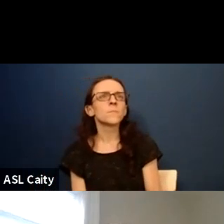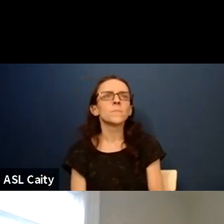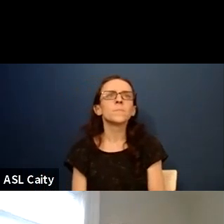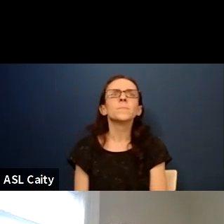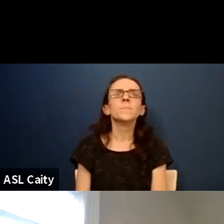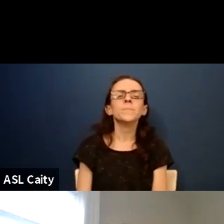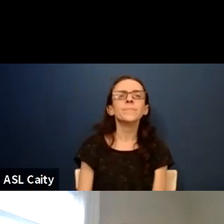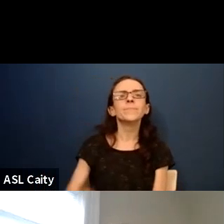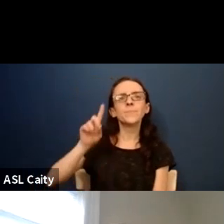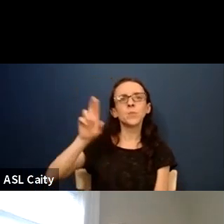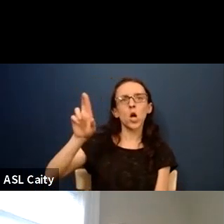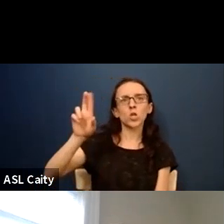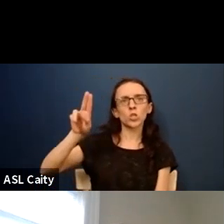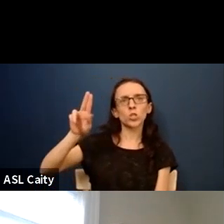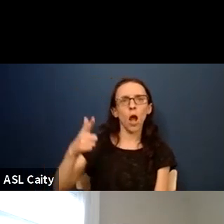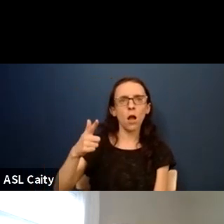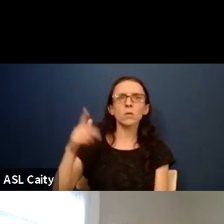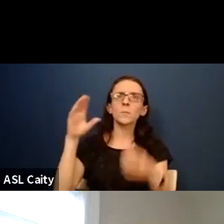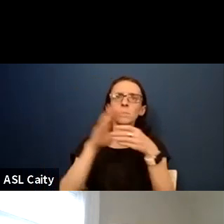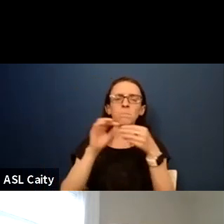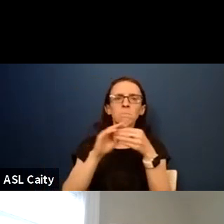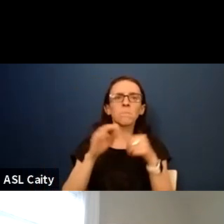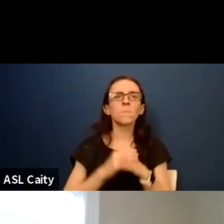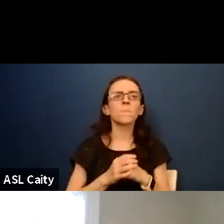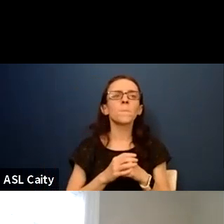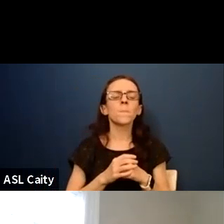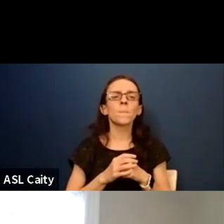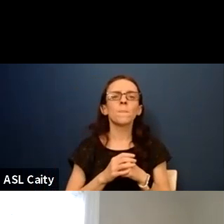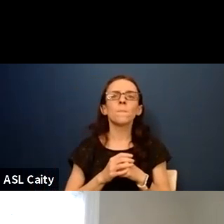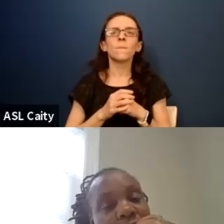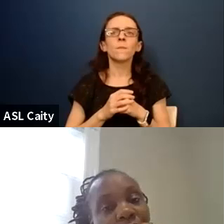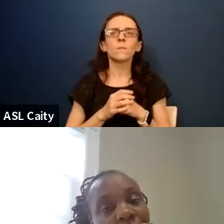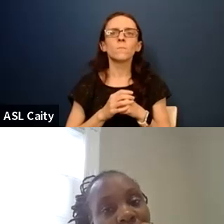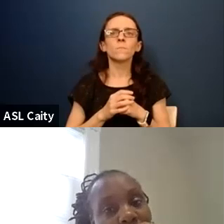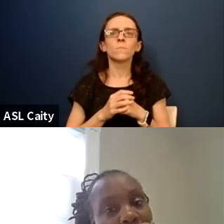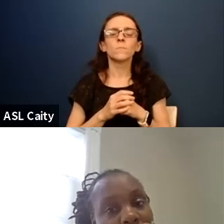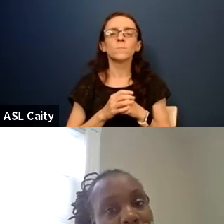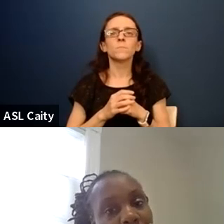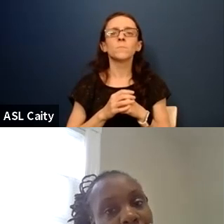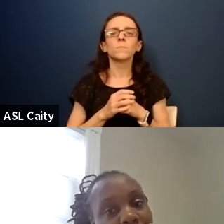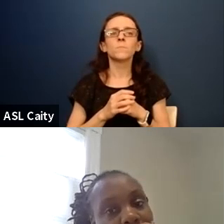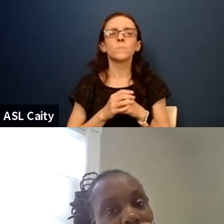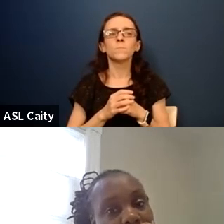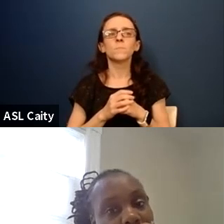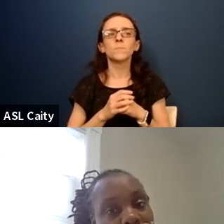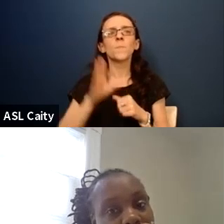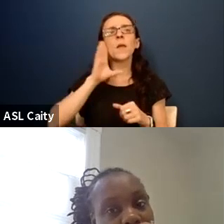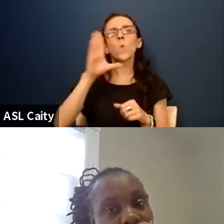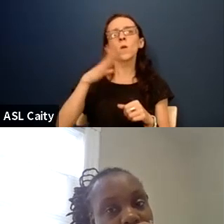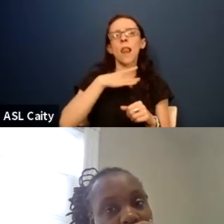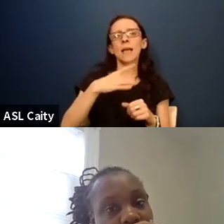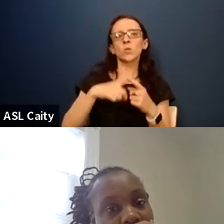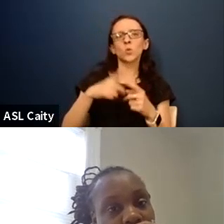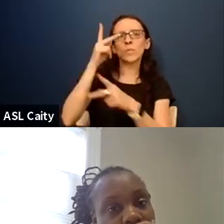Well, I would like to keep on the table the top